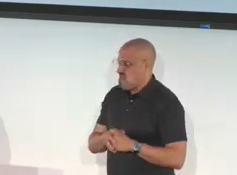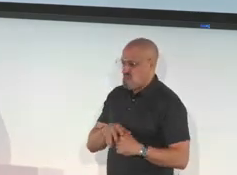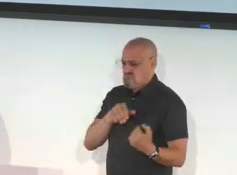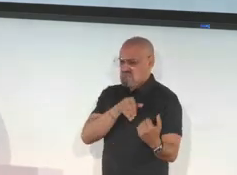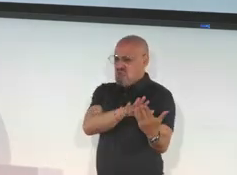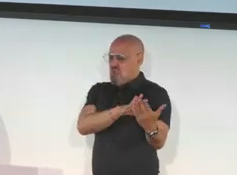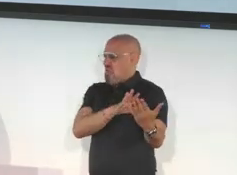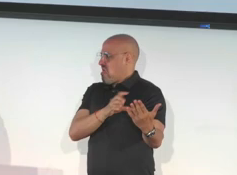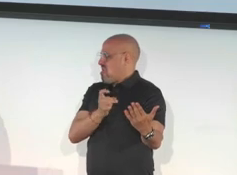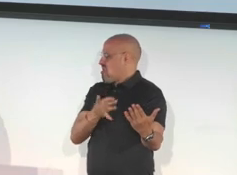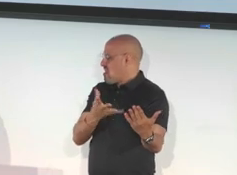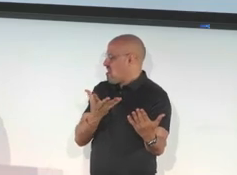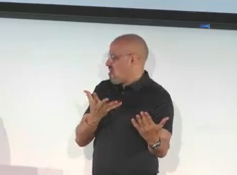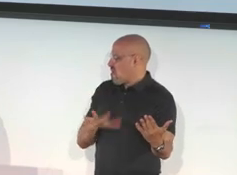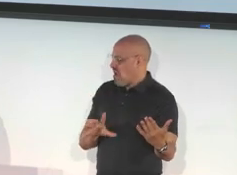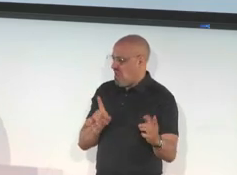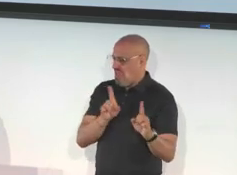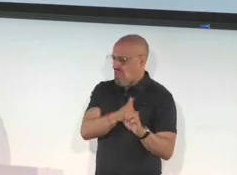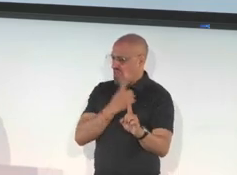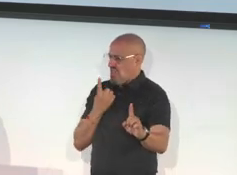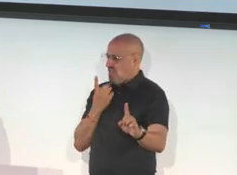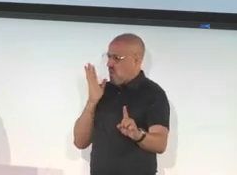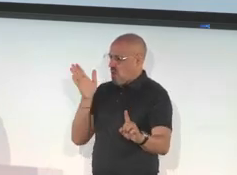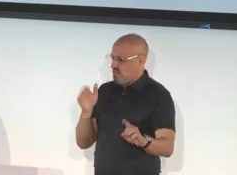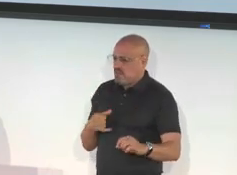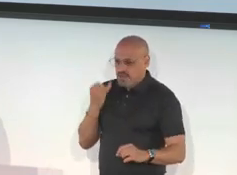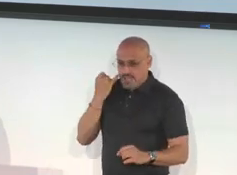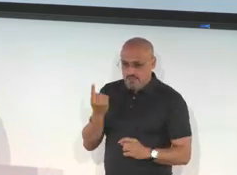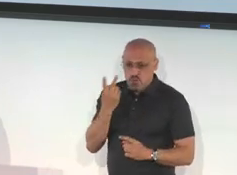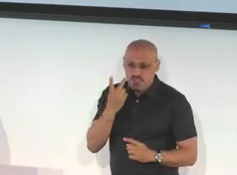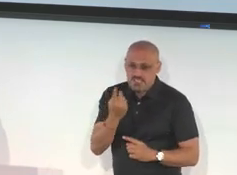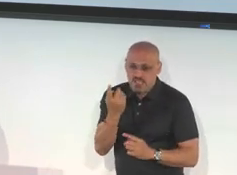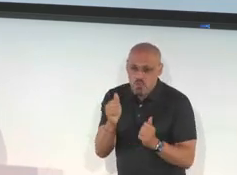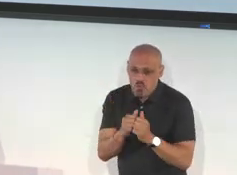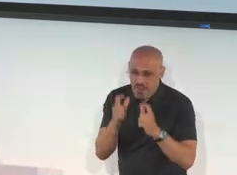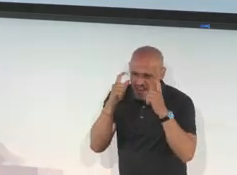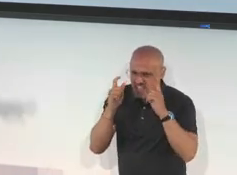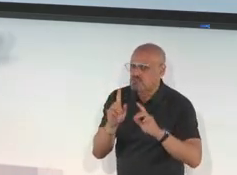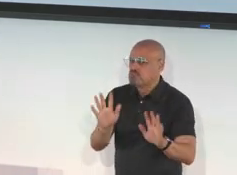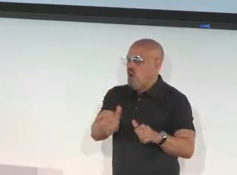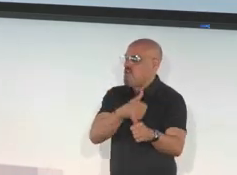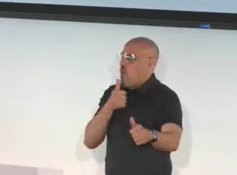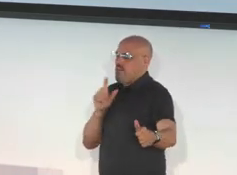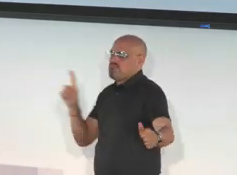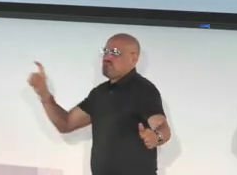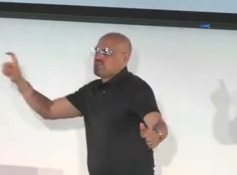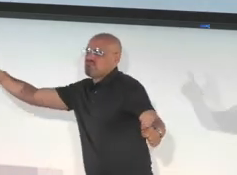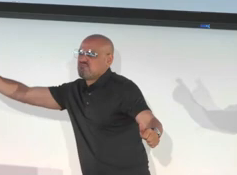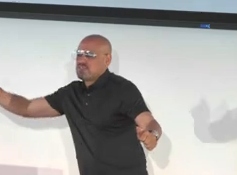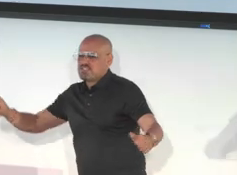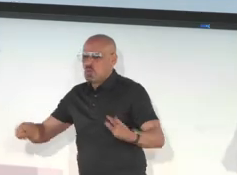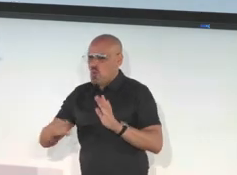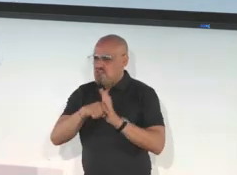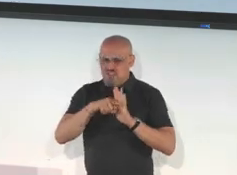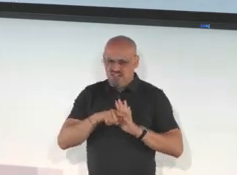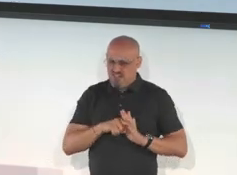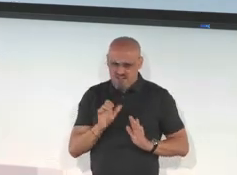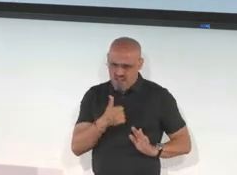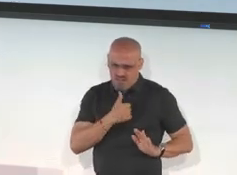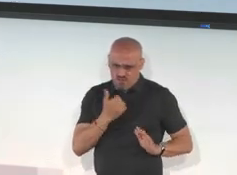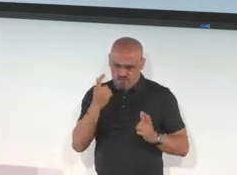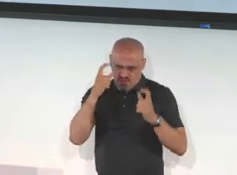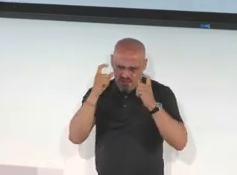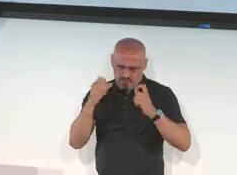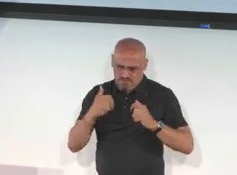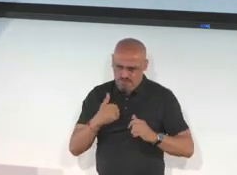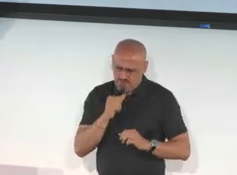before. Wouldn't go near them. If you've seen someone with glasses, I would definitely head in the other direction. So there's no negative attitudes attached to wearing